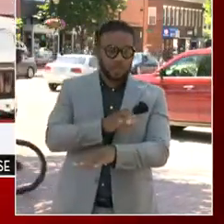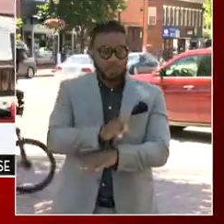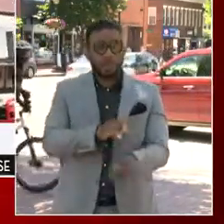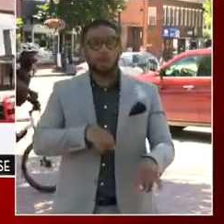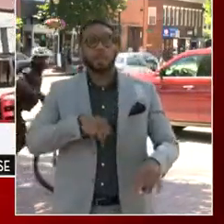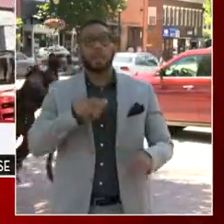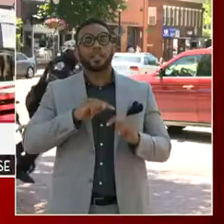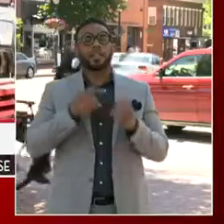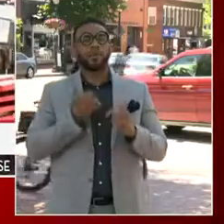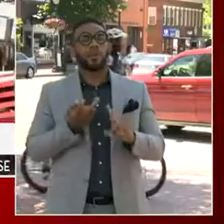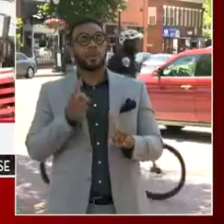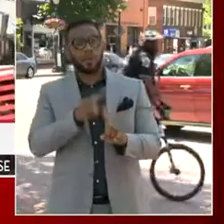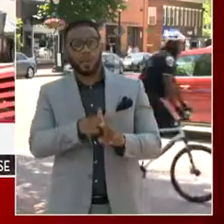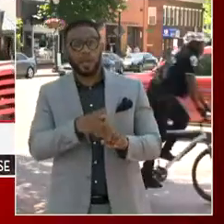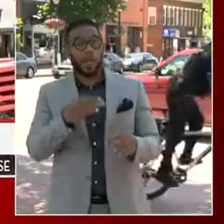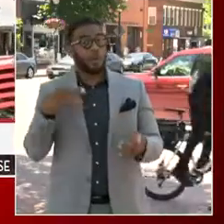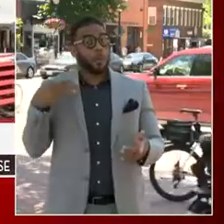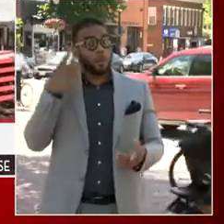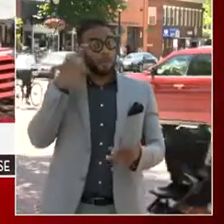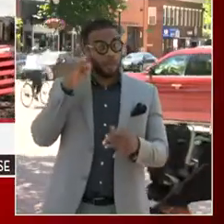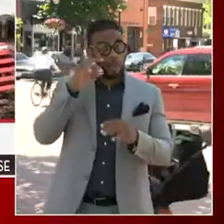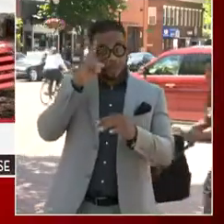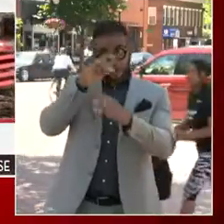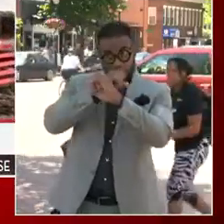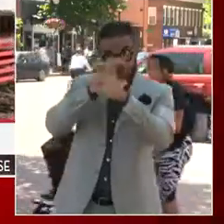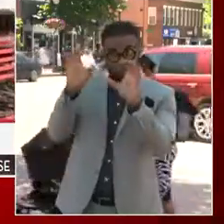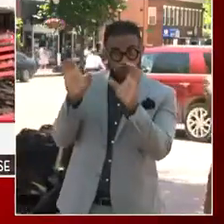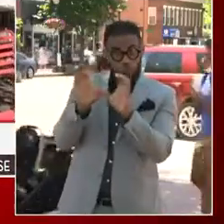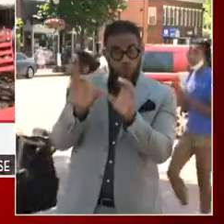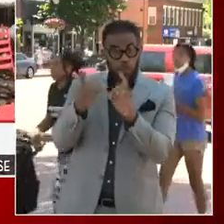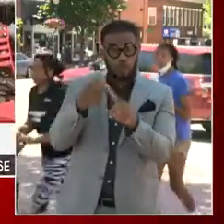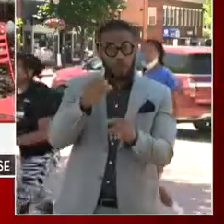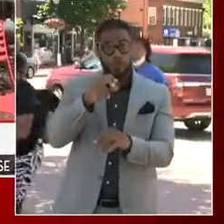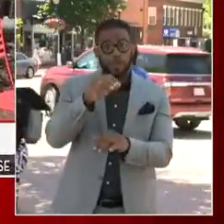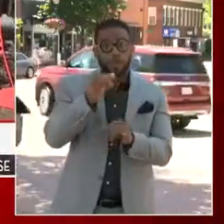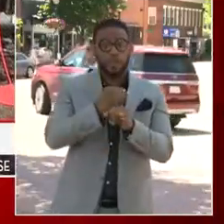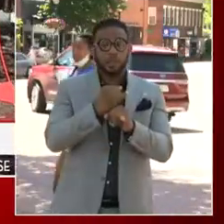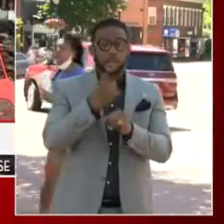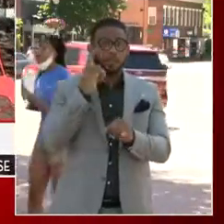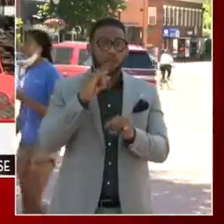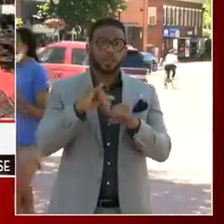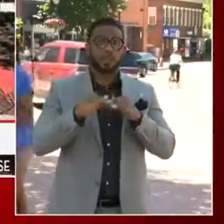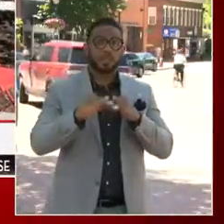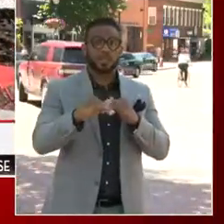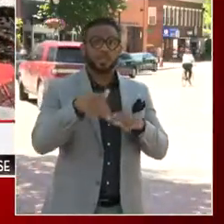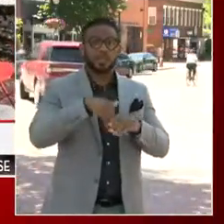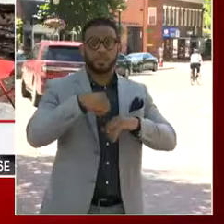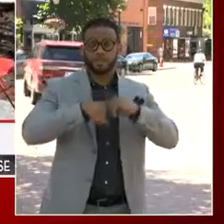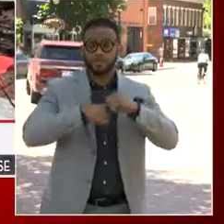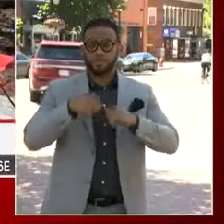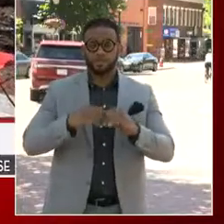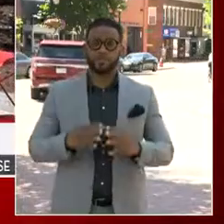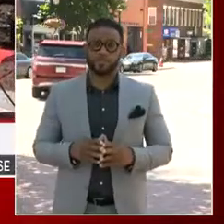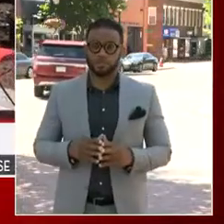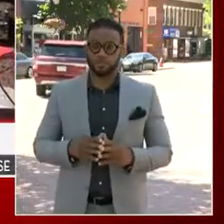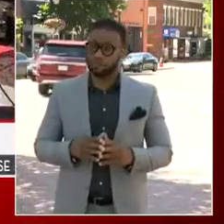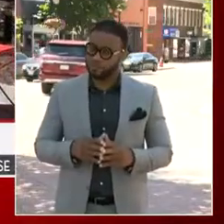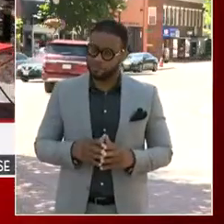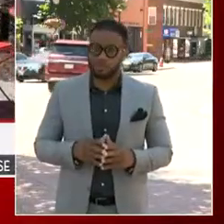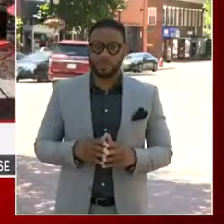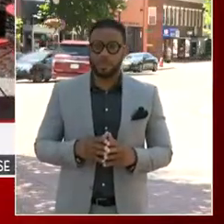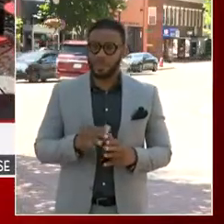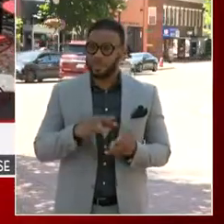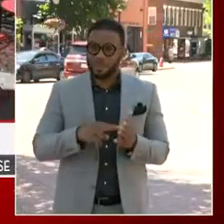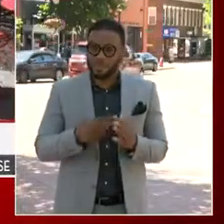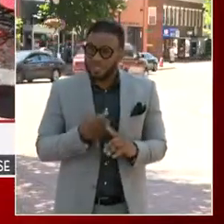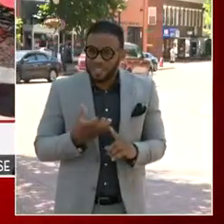we're applying for the Envision certification from the Institute of Sustainable Infrastructure. Ladies and gentlemen, what